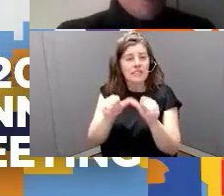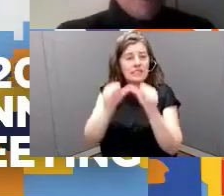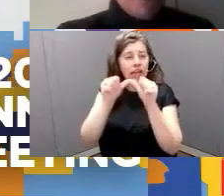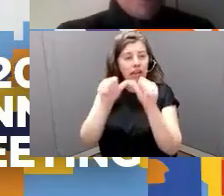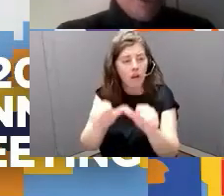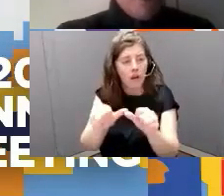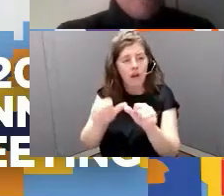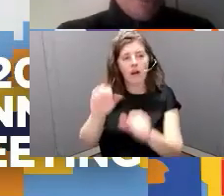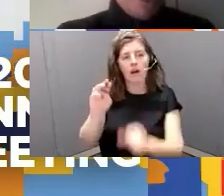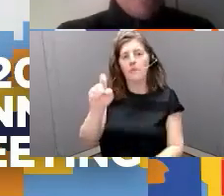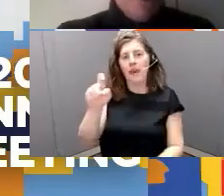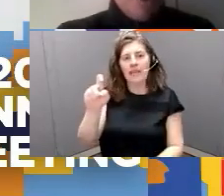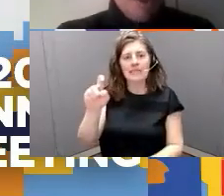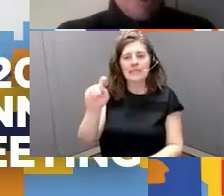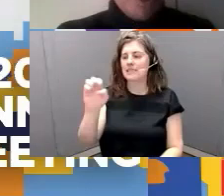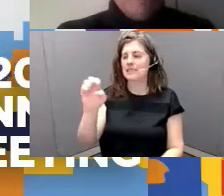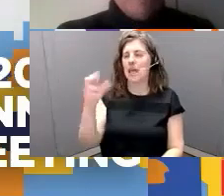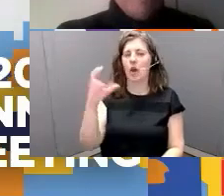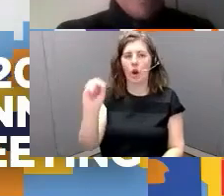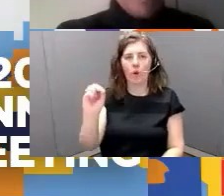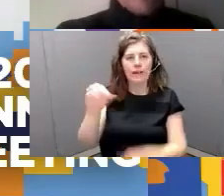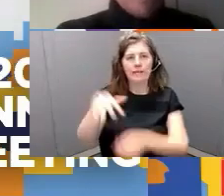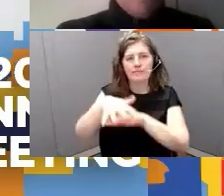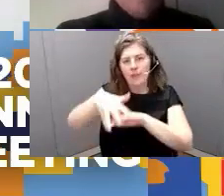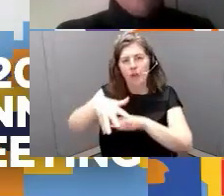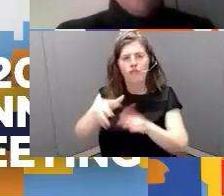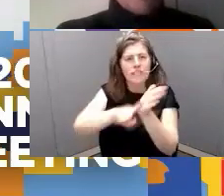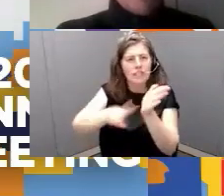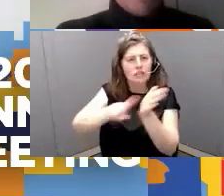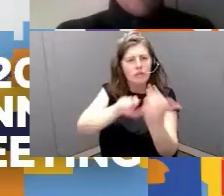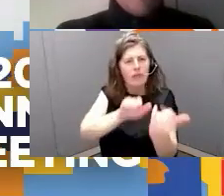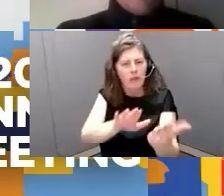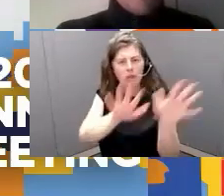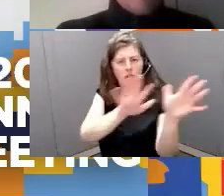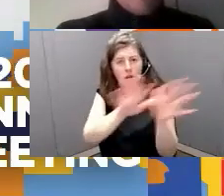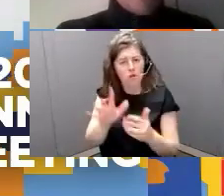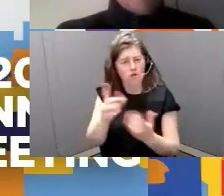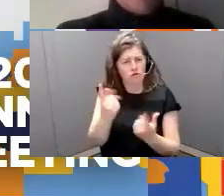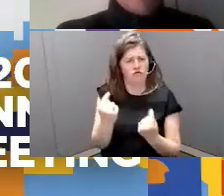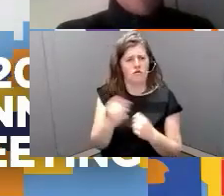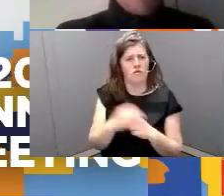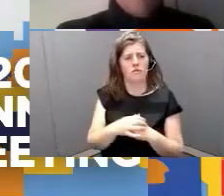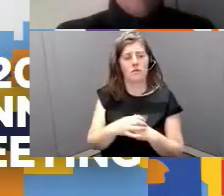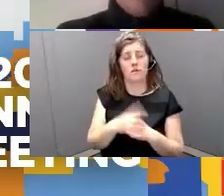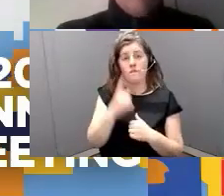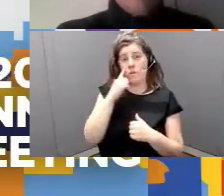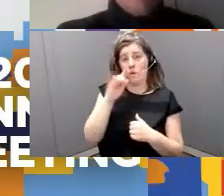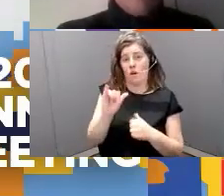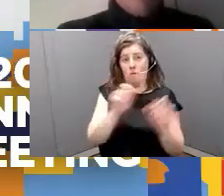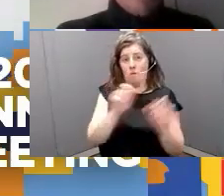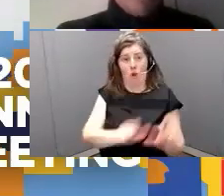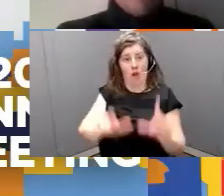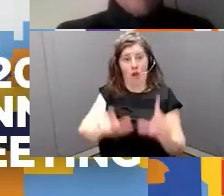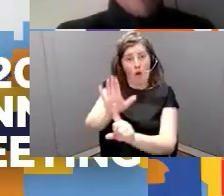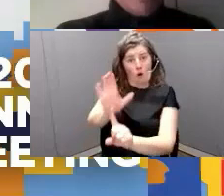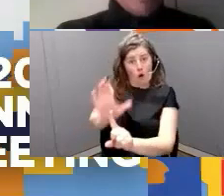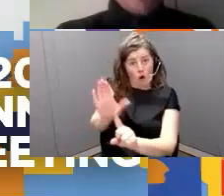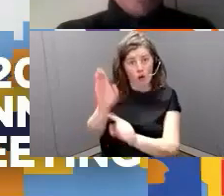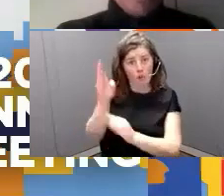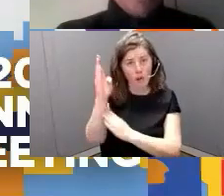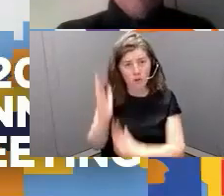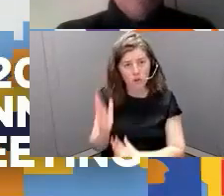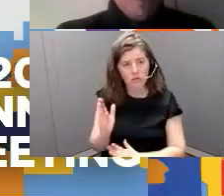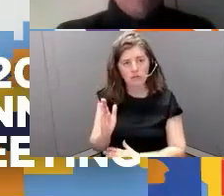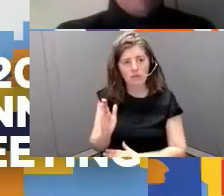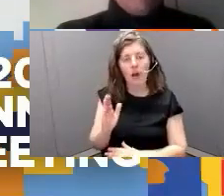Mixteco indigena research methodology. So all we need to do to pull up her poster is to